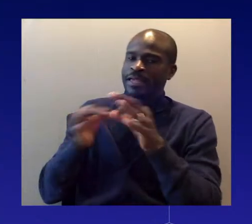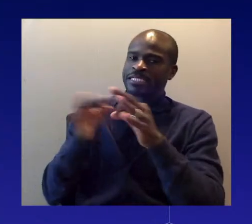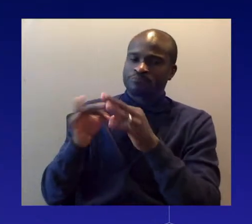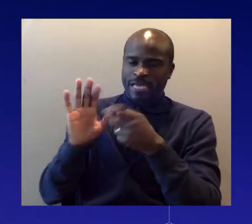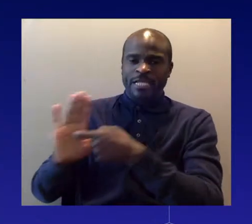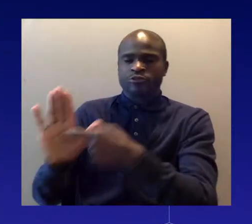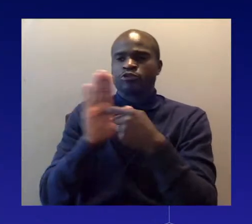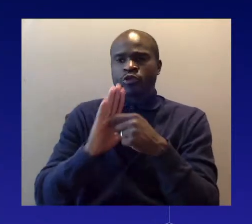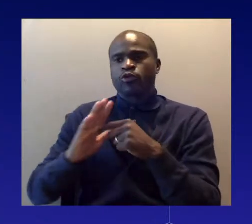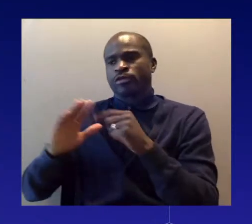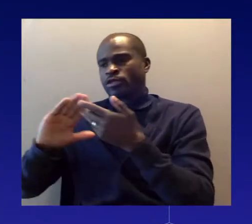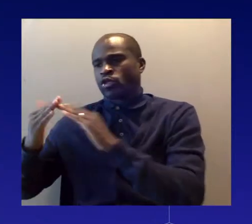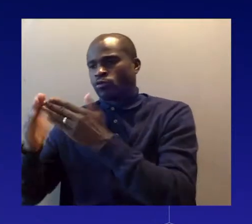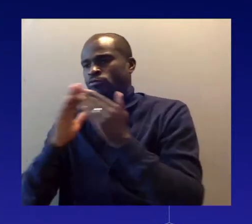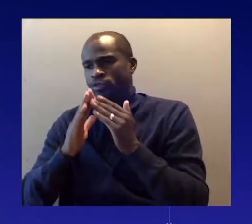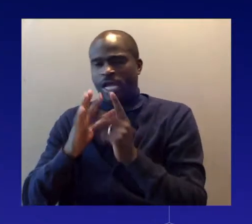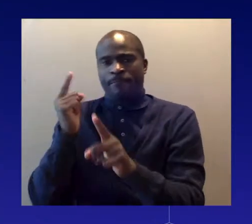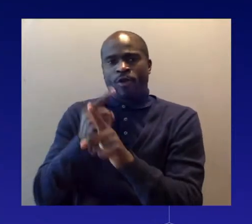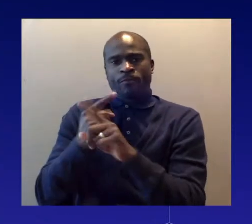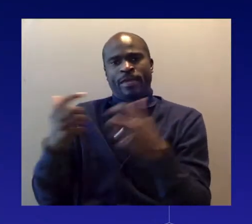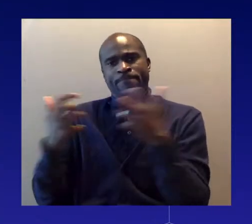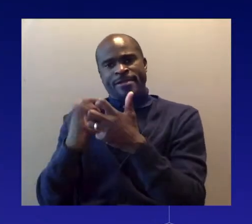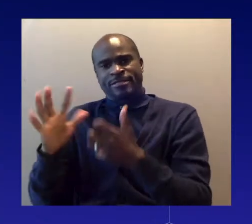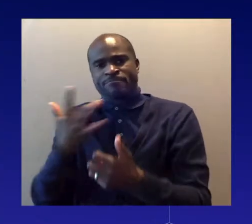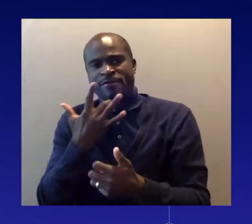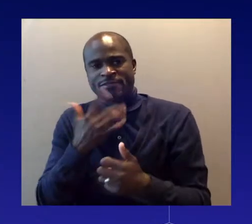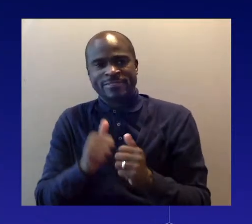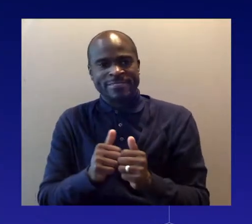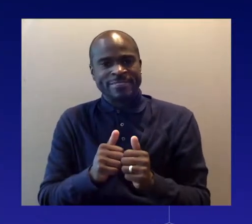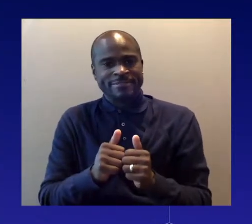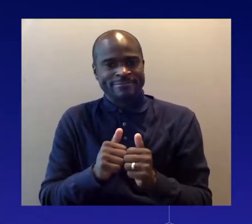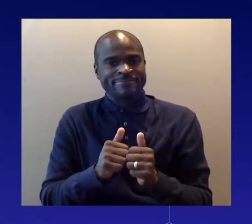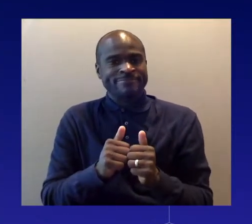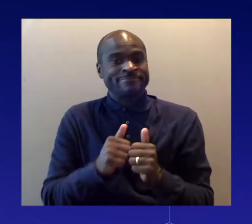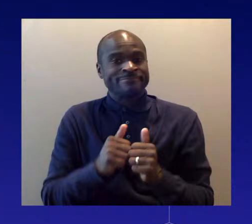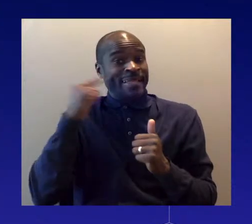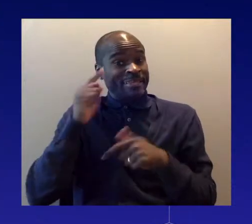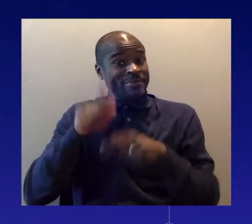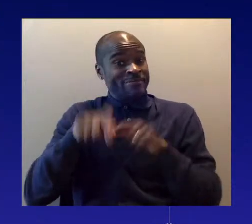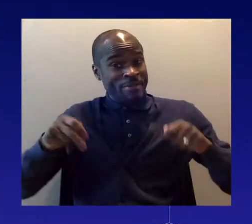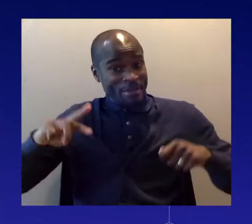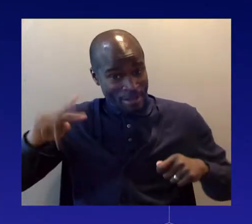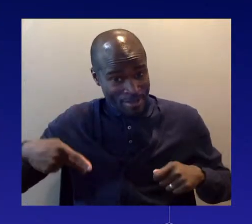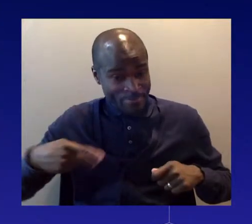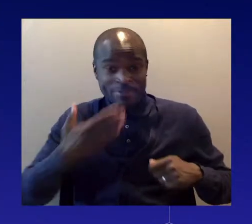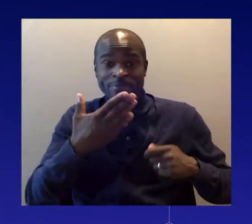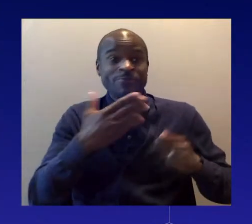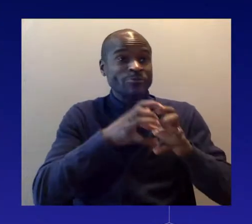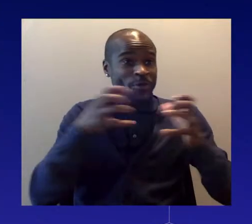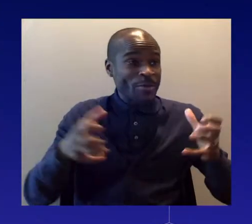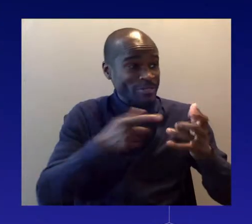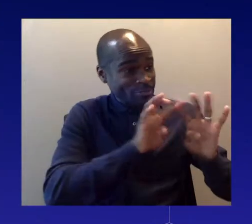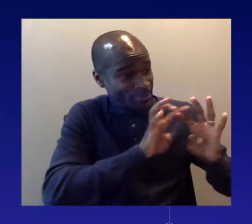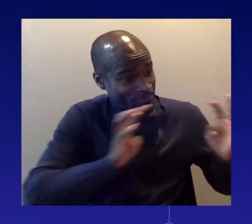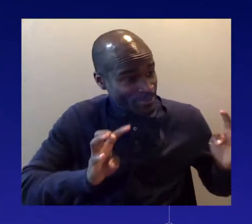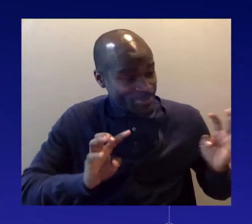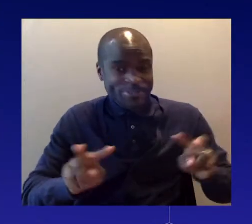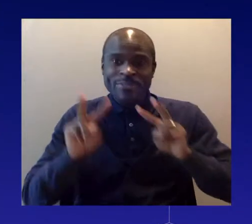new generation of this work to come. So I think that just about wraps up our time. Thank you so much to our incredible panelists, and look forward to continued discussion